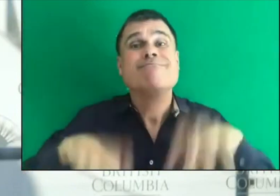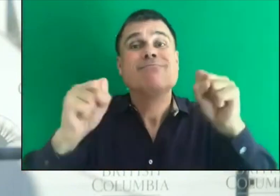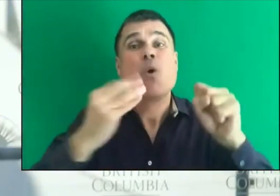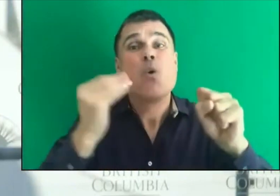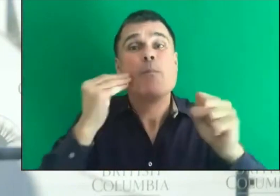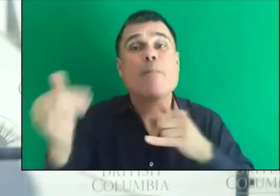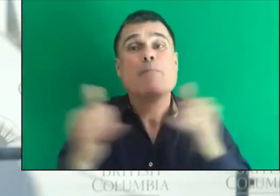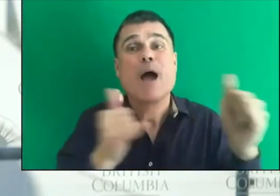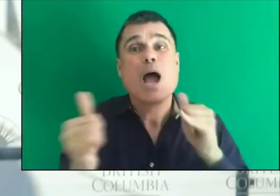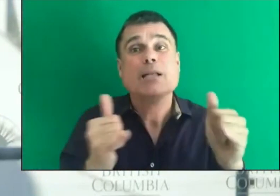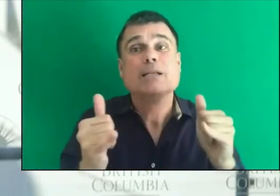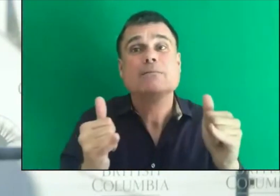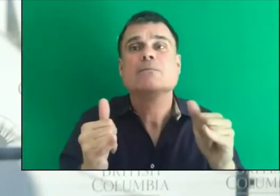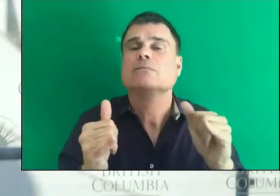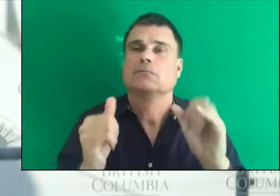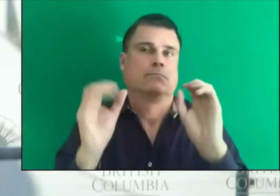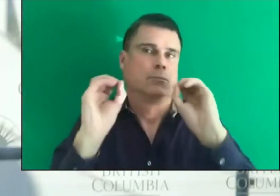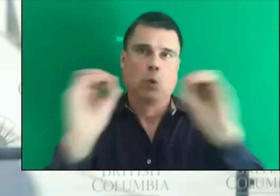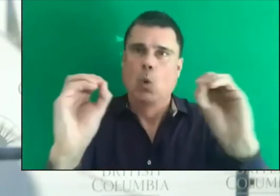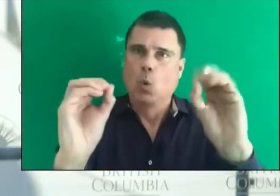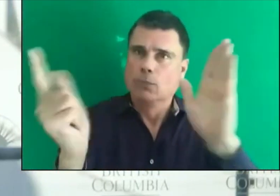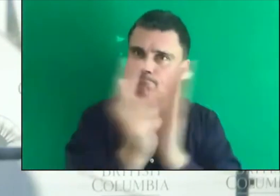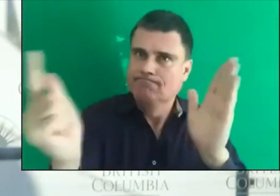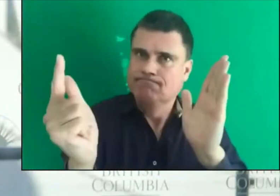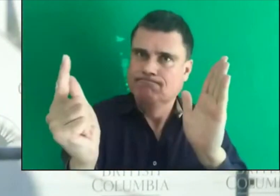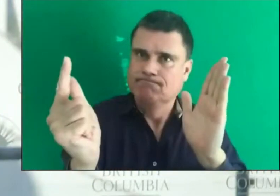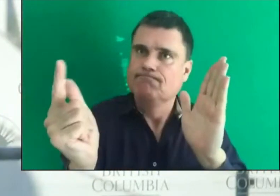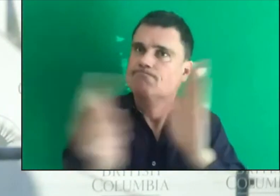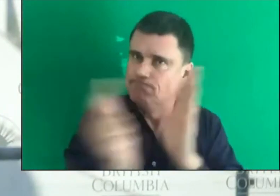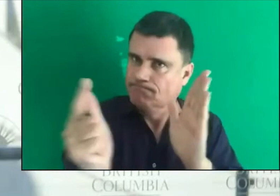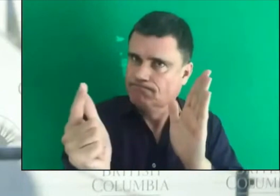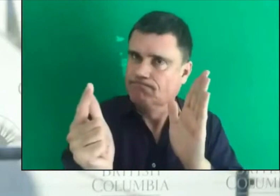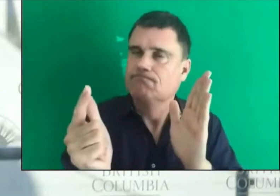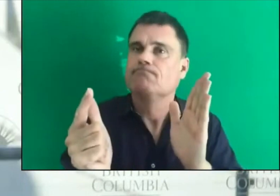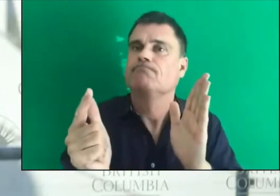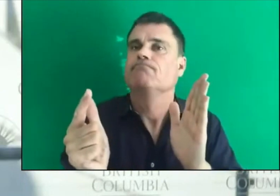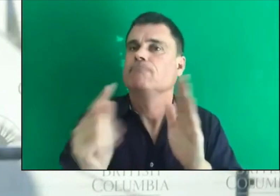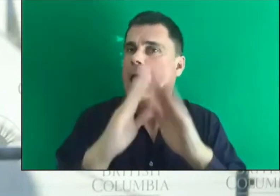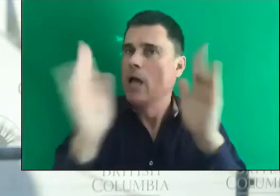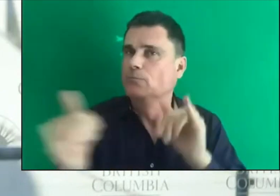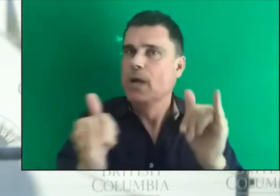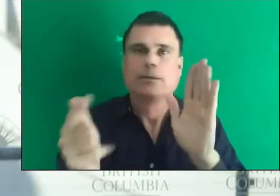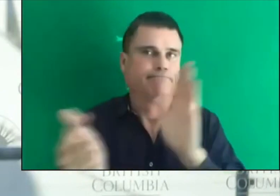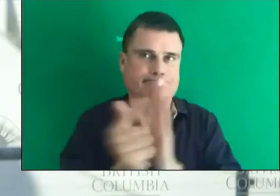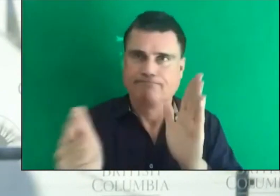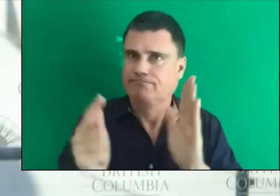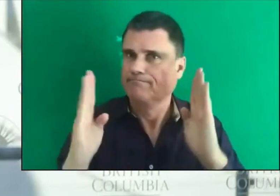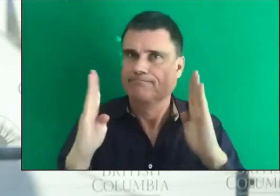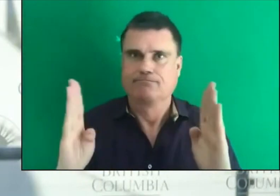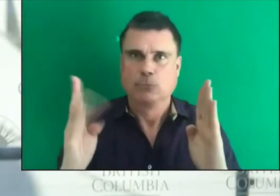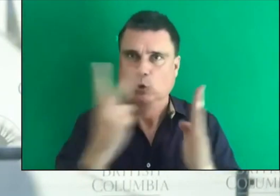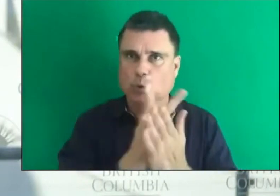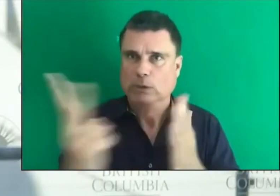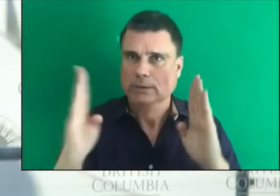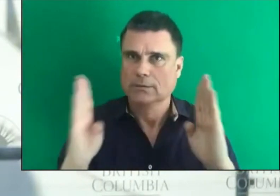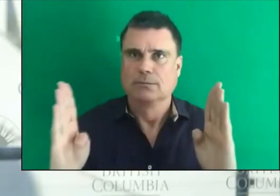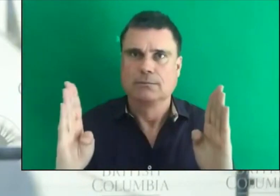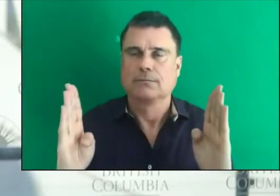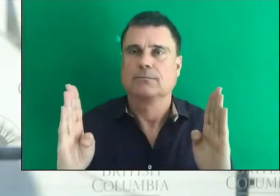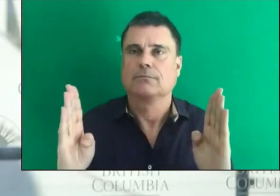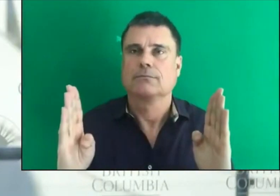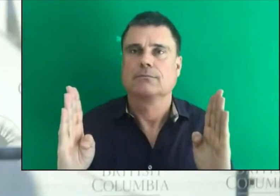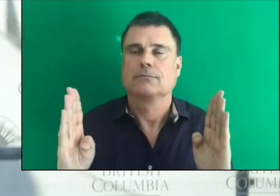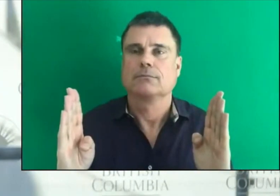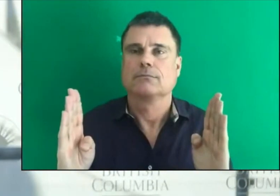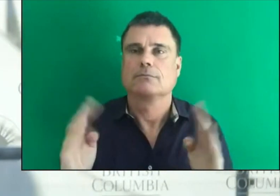It was just about social gatherings outside our own homes. Yeah. So when we have those rules in place, then those